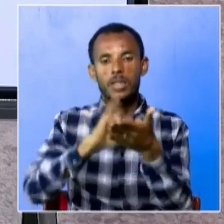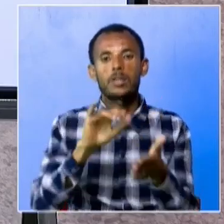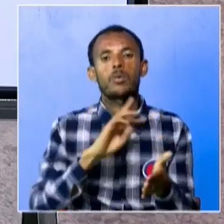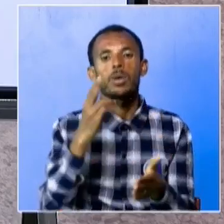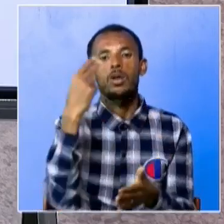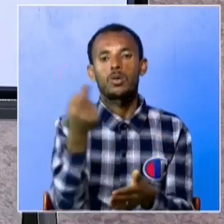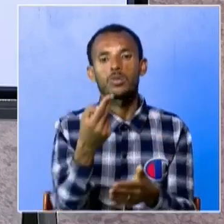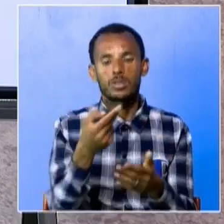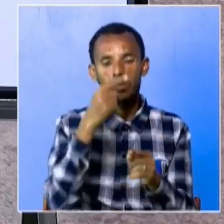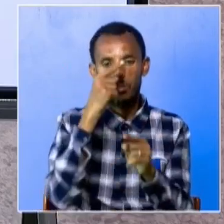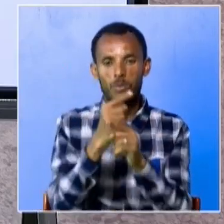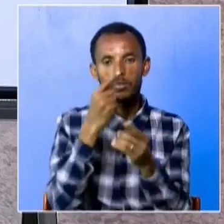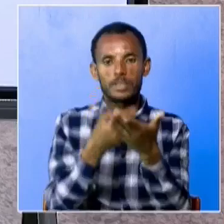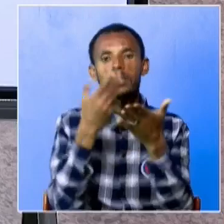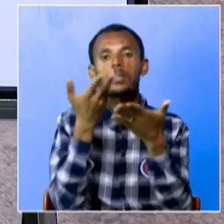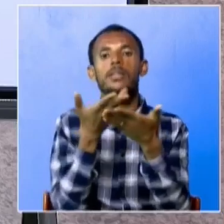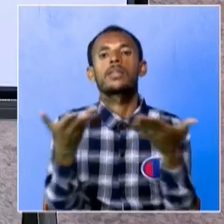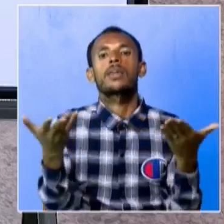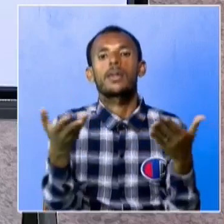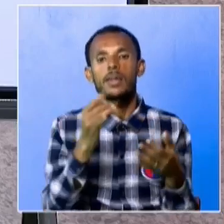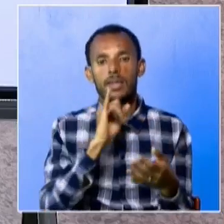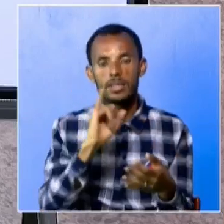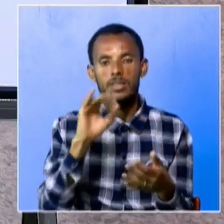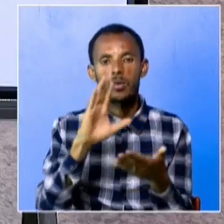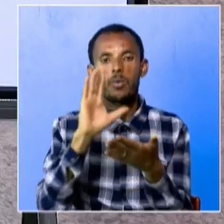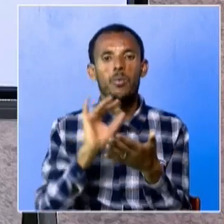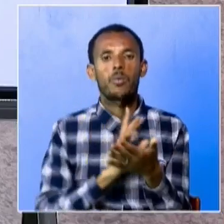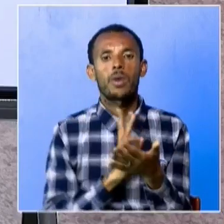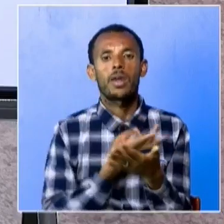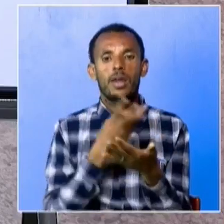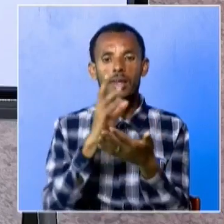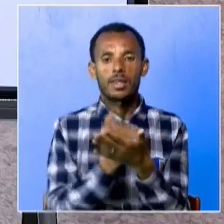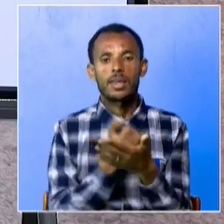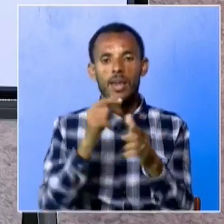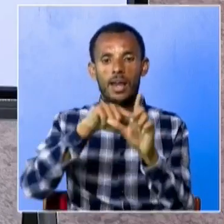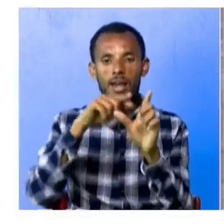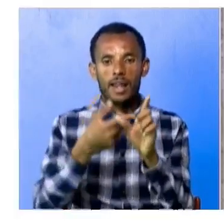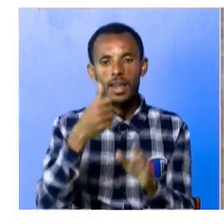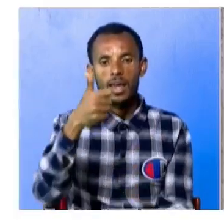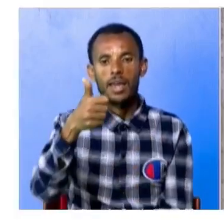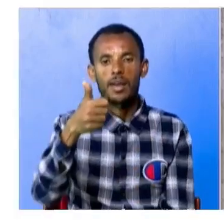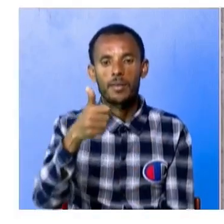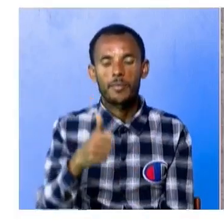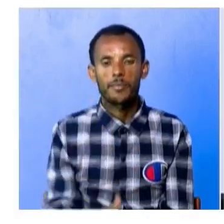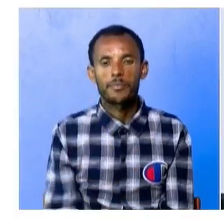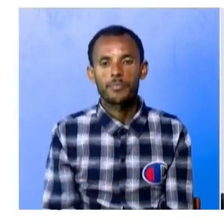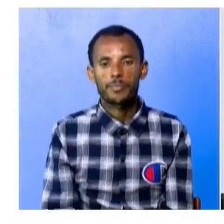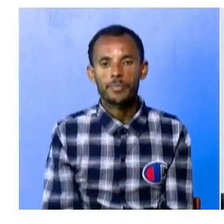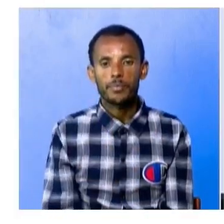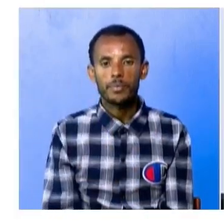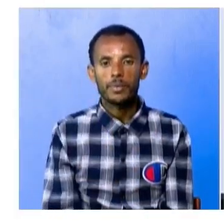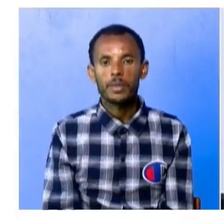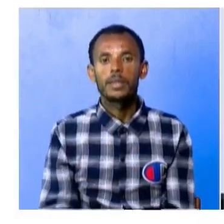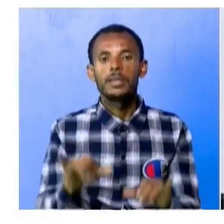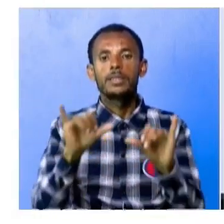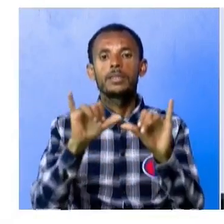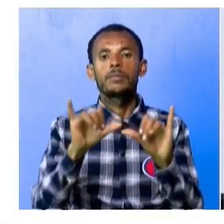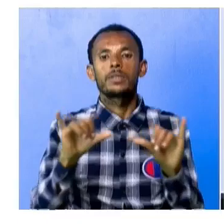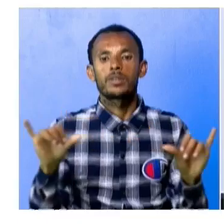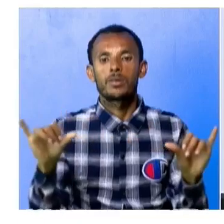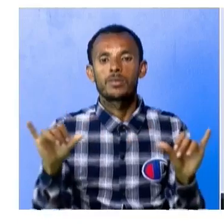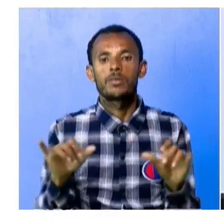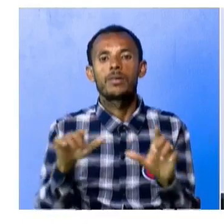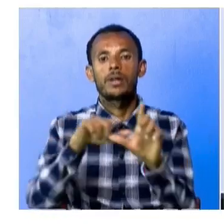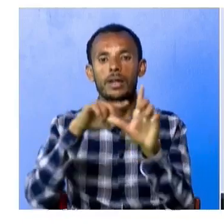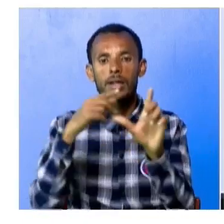to prove this thing is we take angle A. The measure